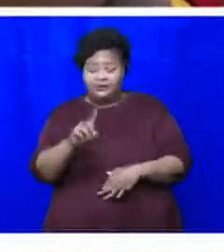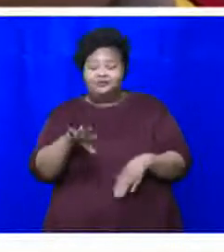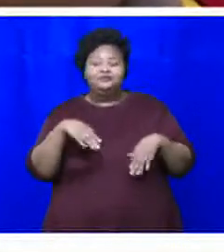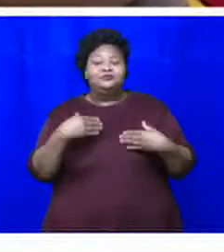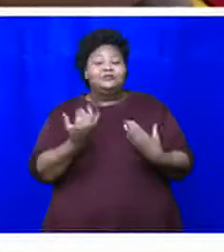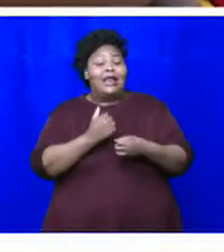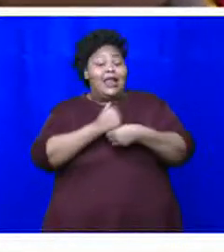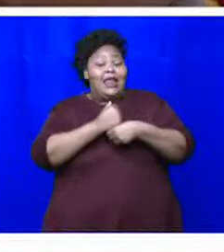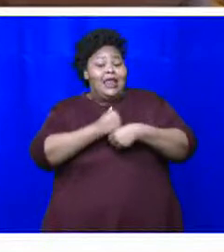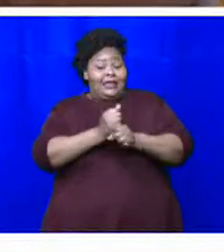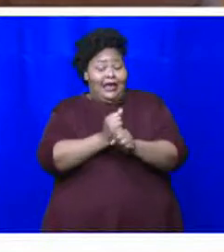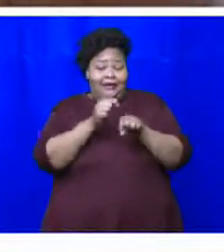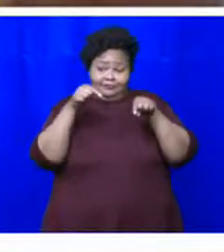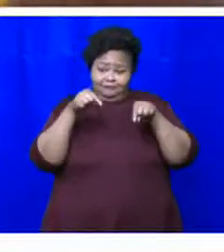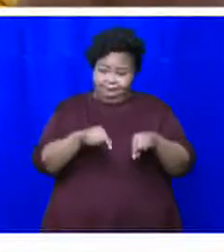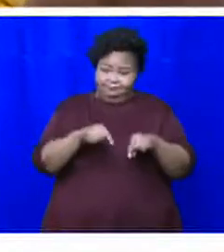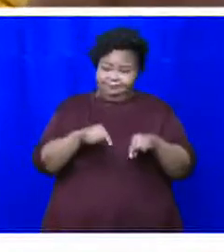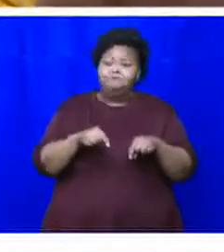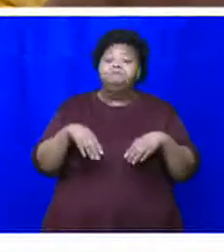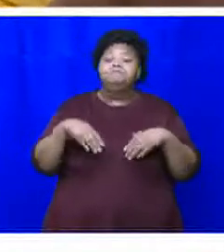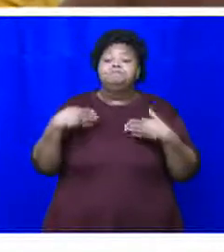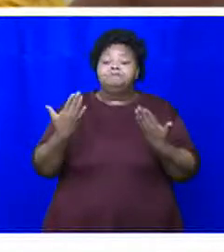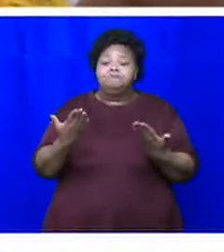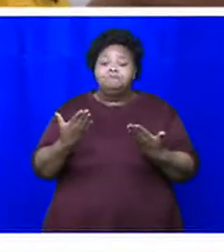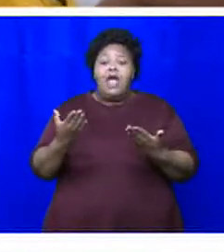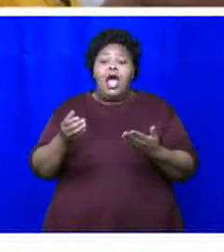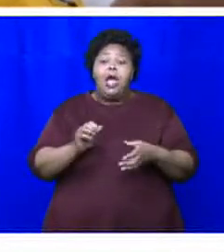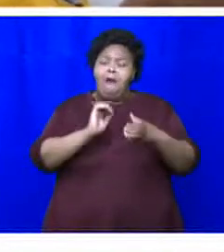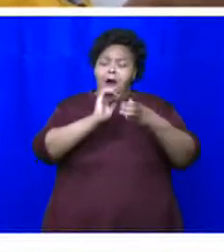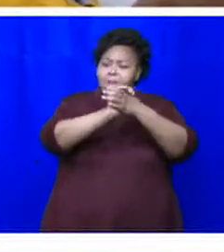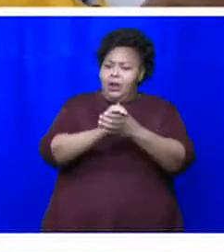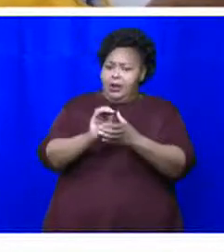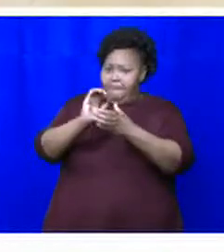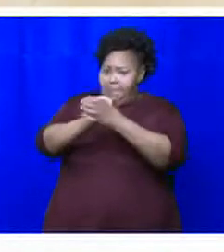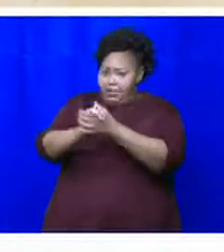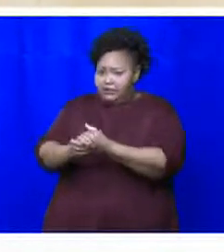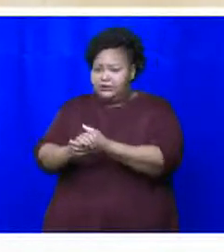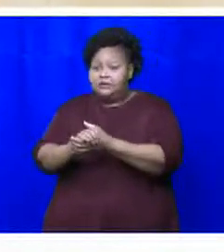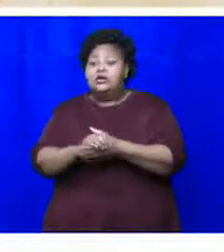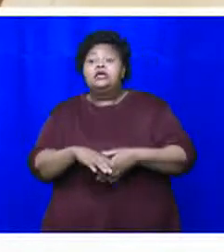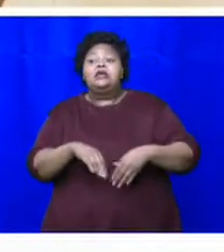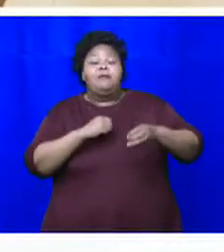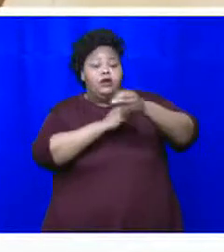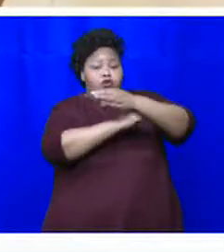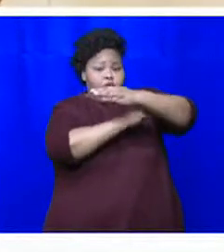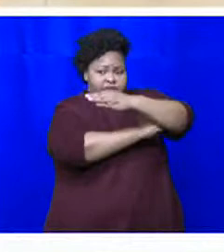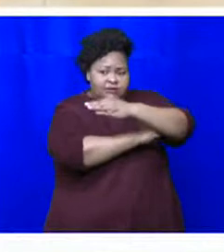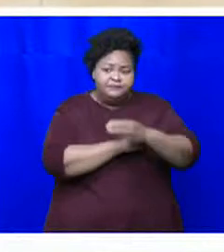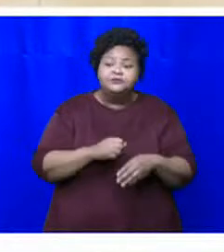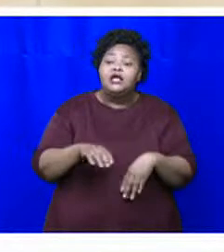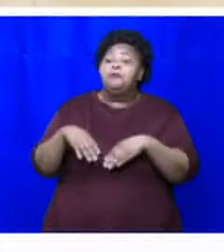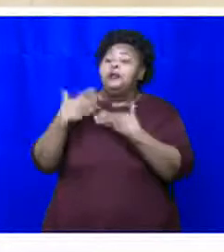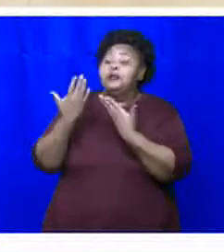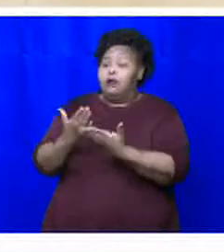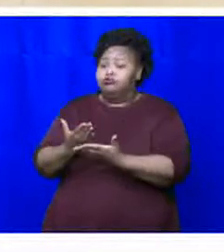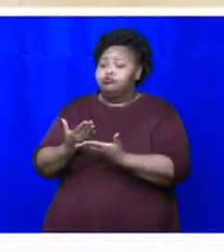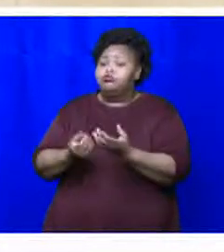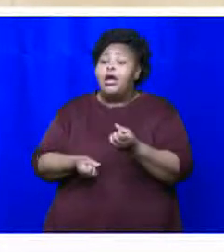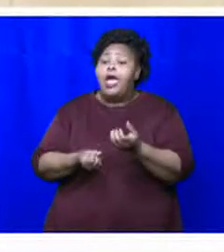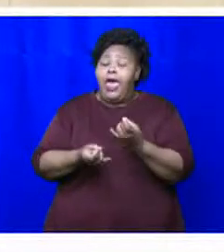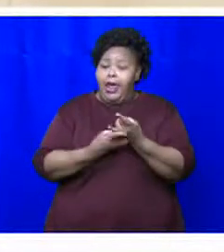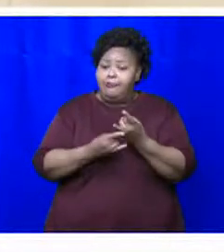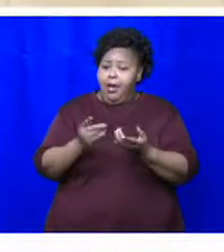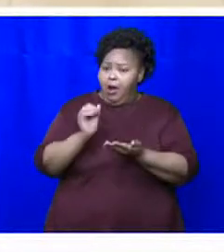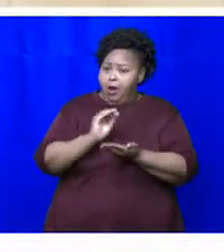attract more partners and donors to support our mandate. The current crisis is